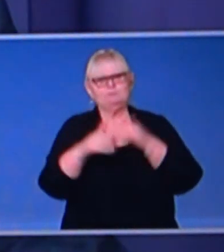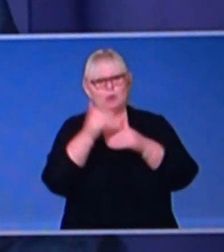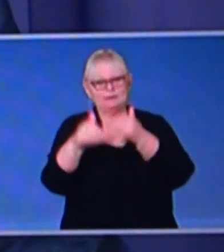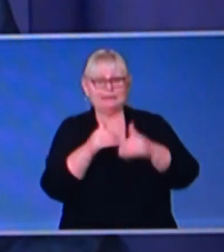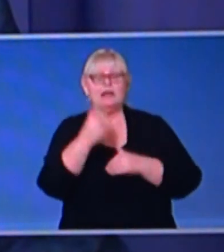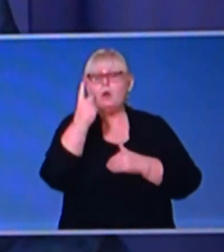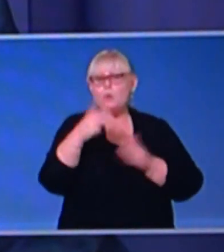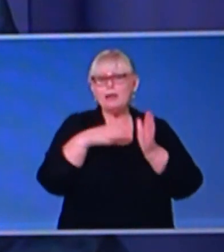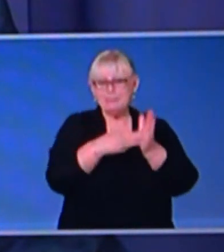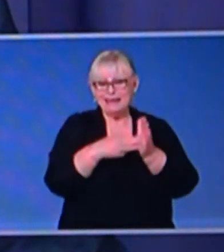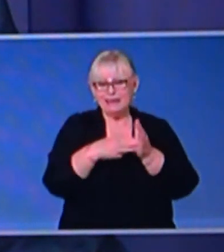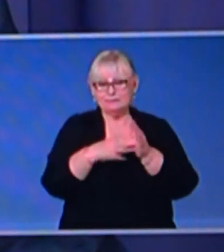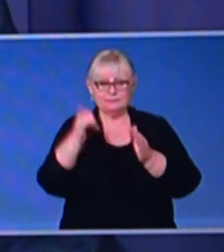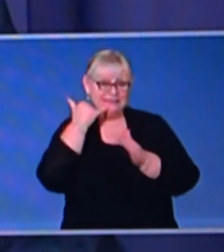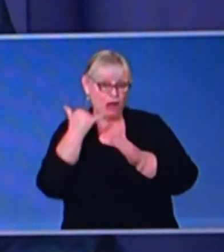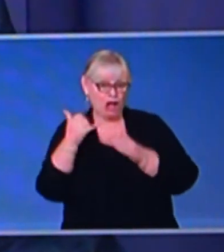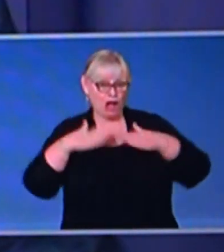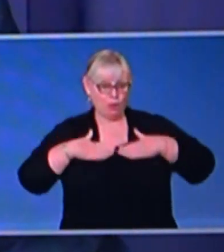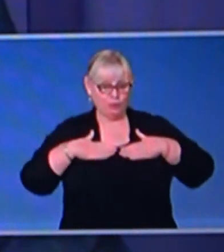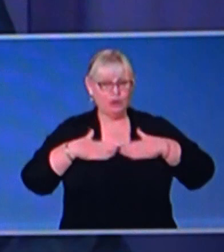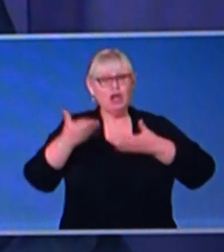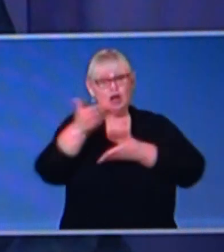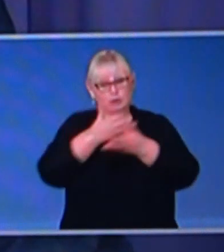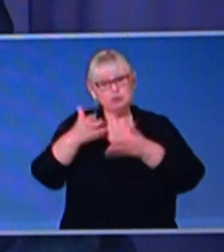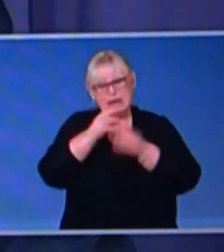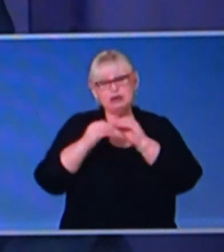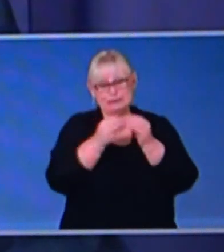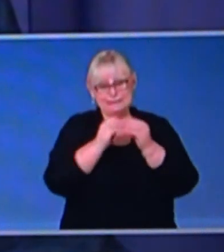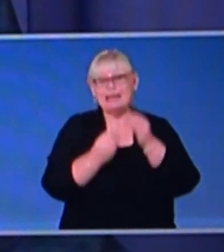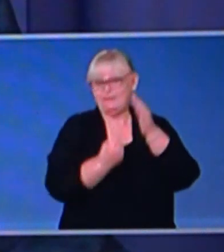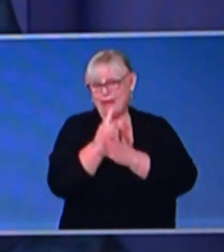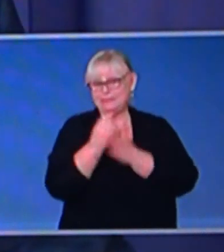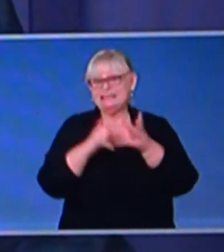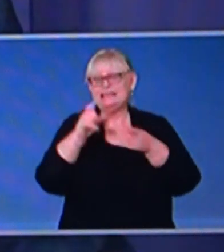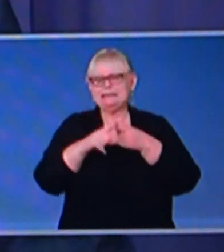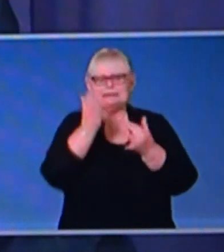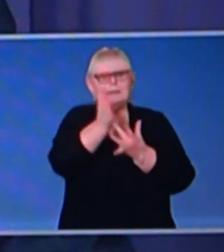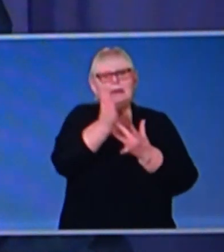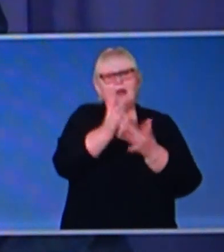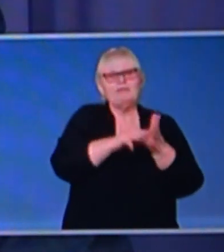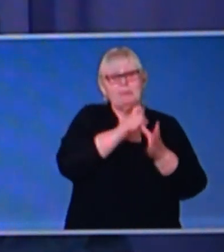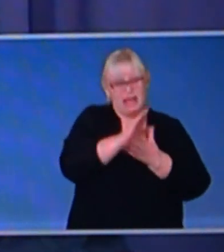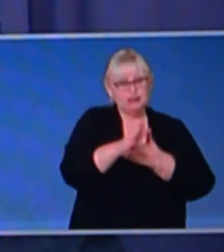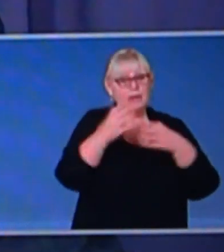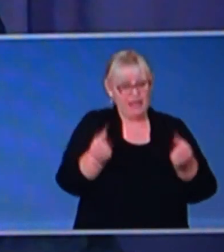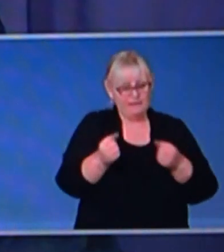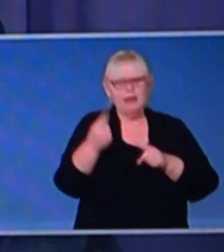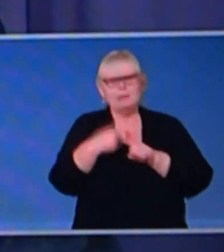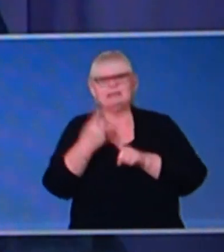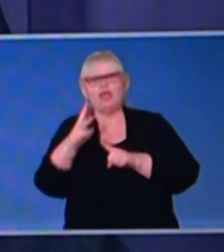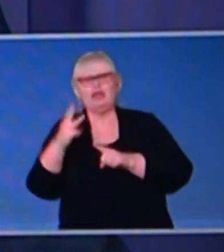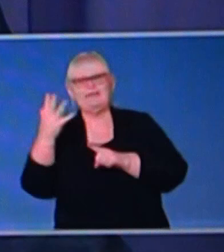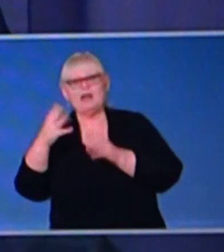million telehealth mental health consultations have taken place since mid-March, and some $35